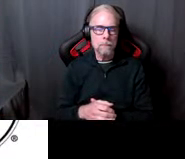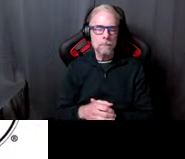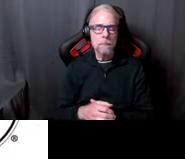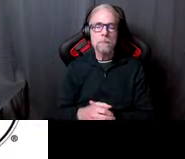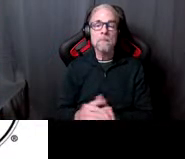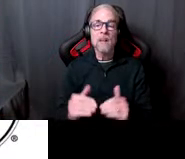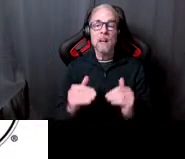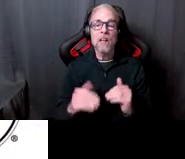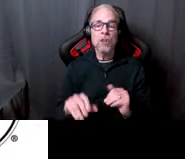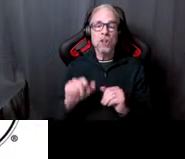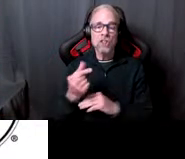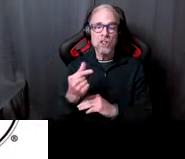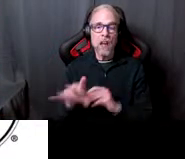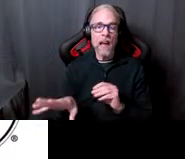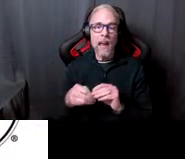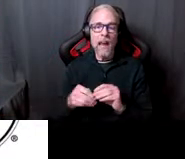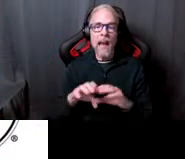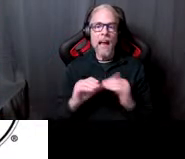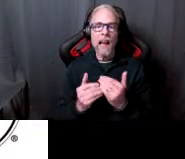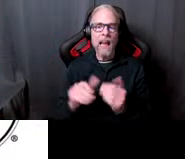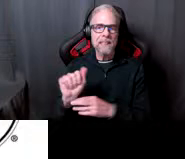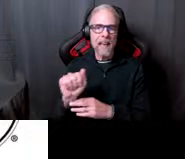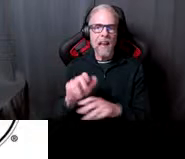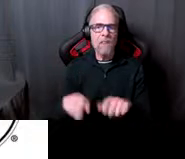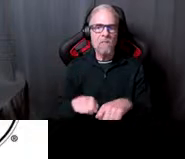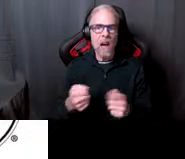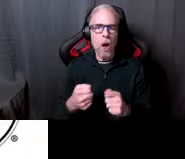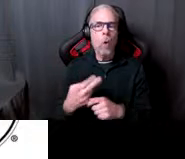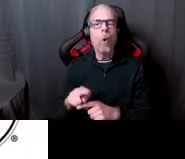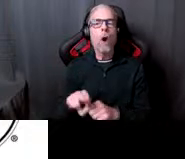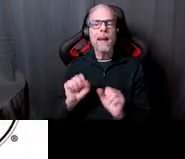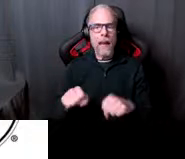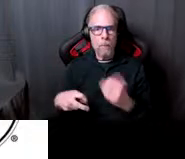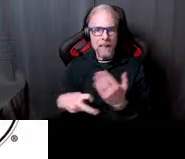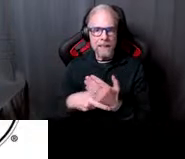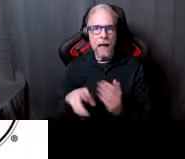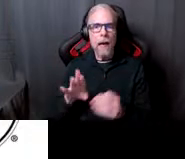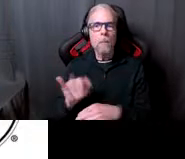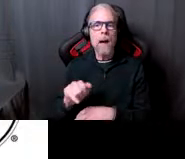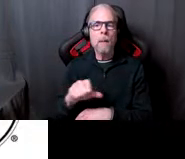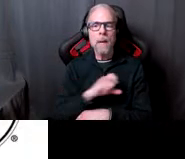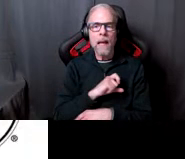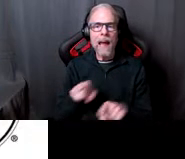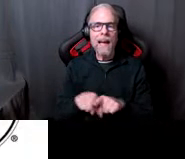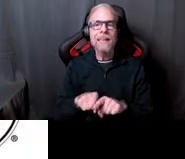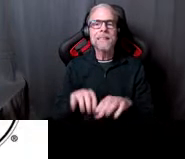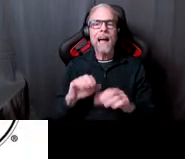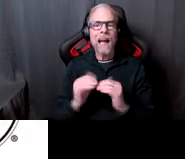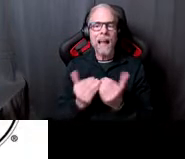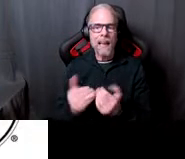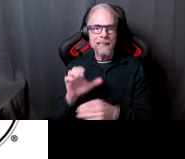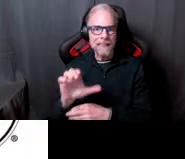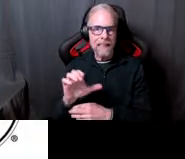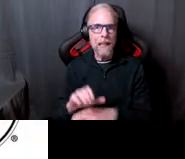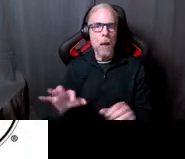Under G, we added Class A violation or could be cited by peace officers as a Class C misdemeanor.